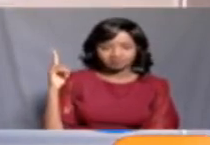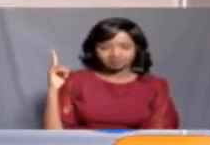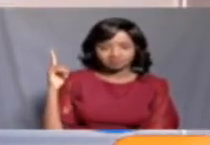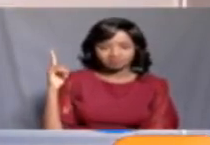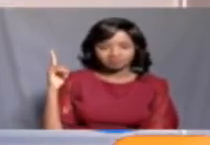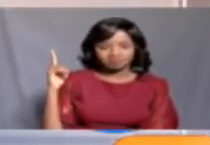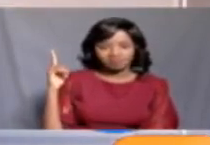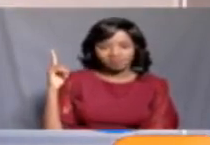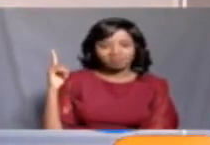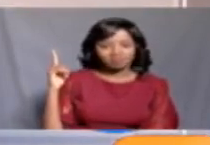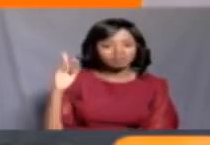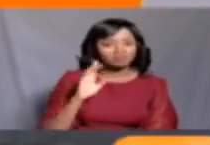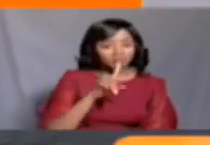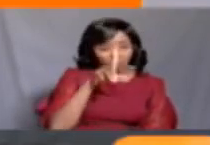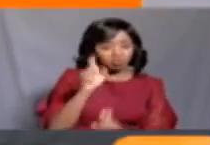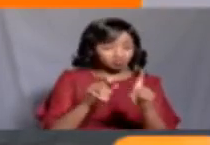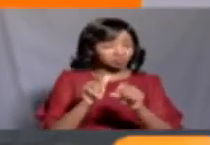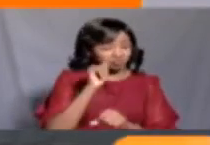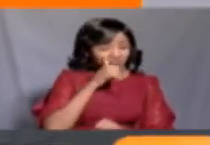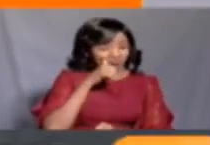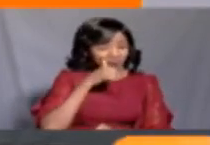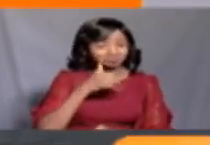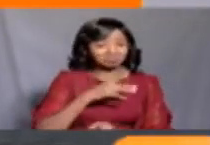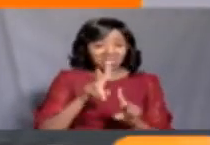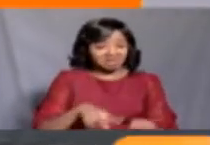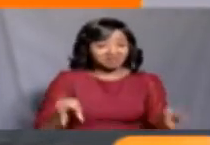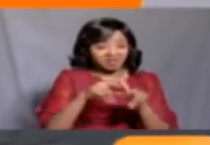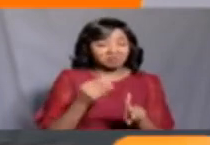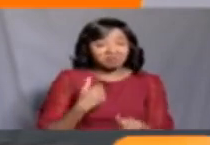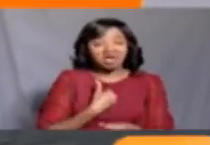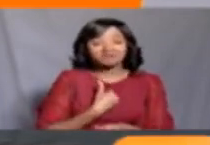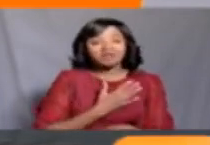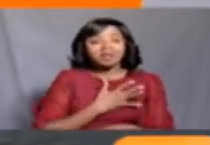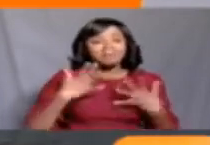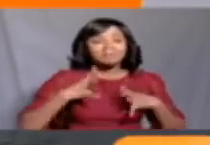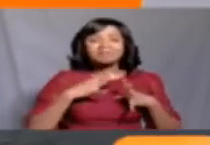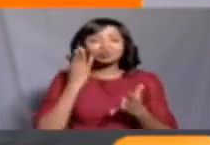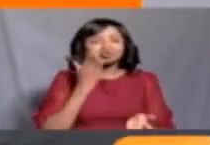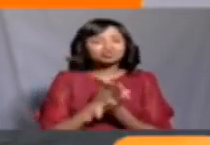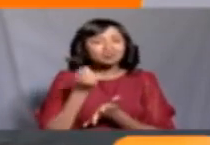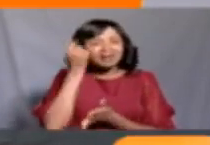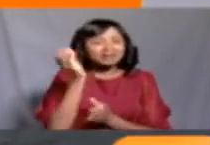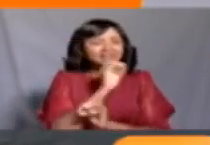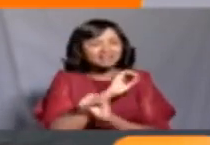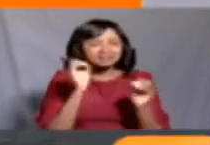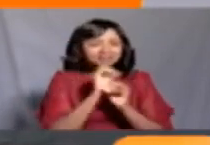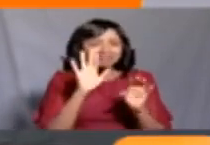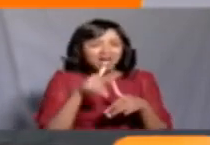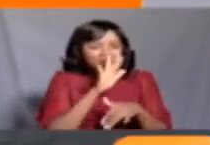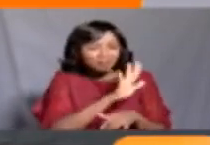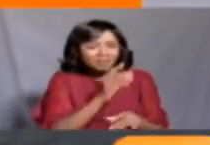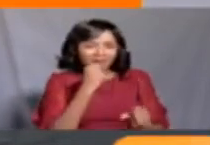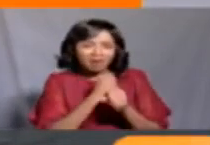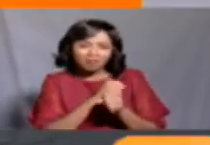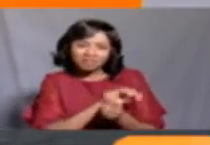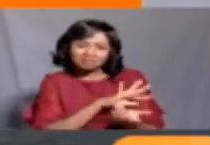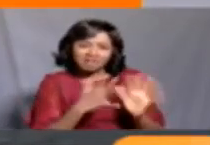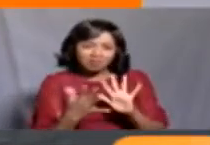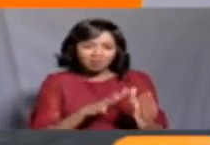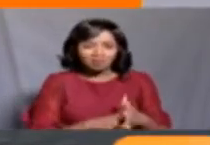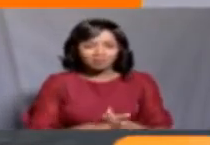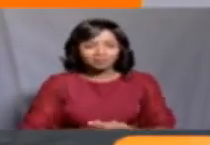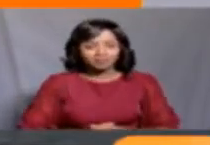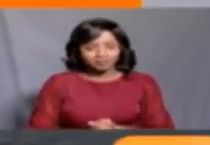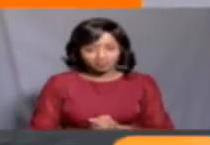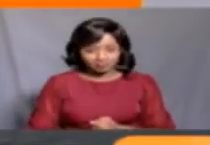but valid question. Yes. I'm sure. You know, that's the thing. Yeah. People oftentimes are ignorant about how this all works. Mm-hmm. Mm-hmm. Well,